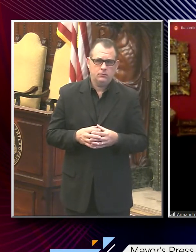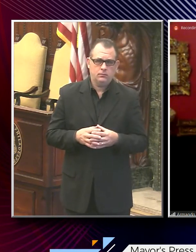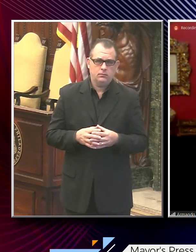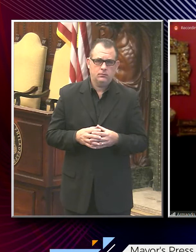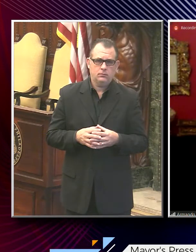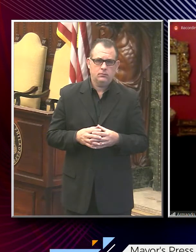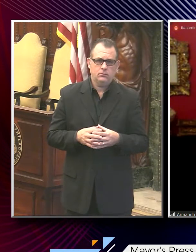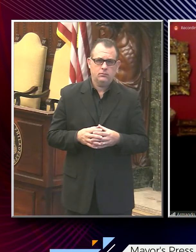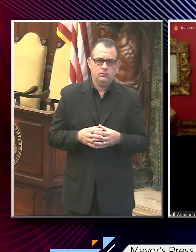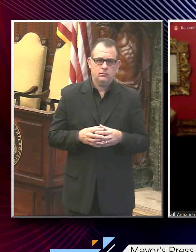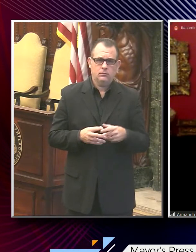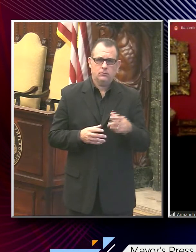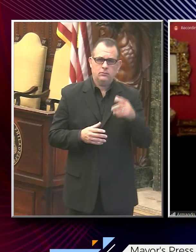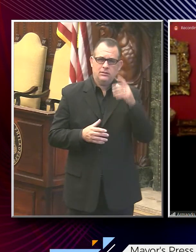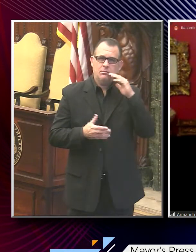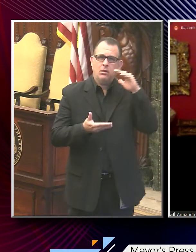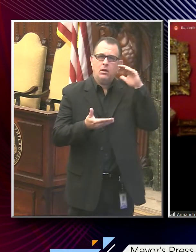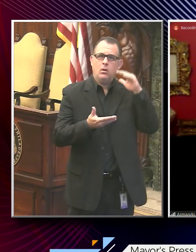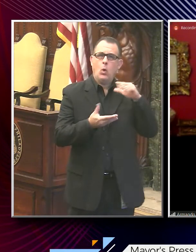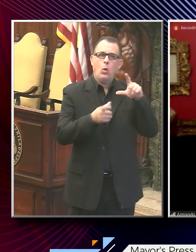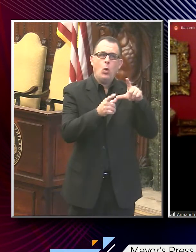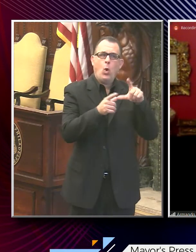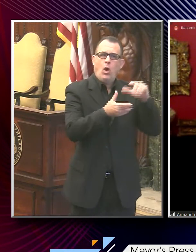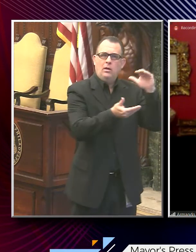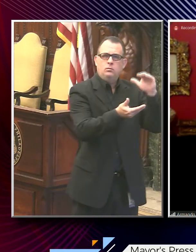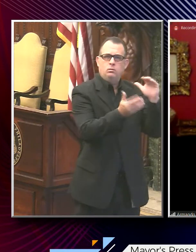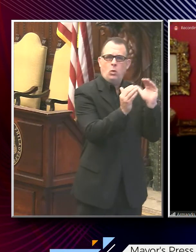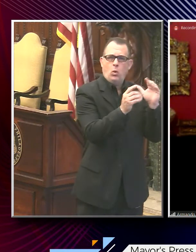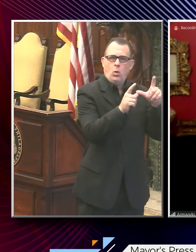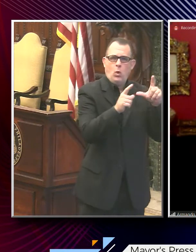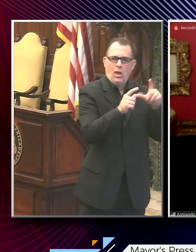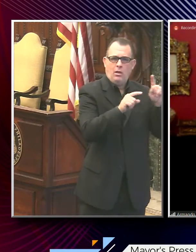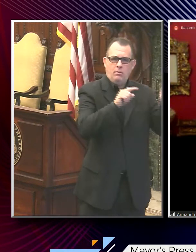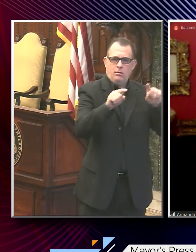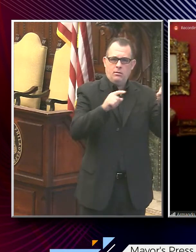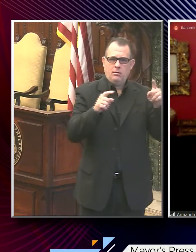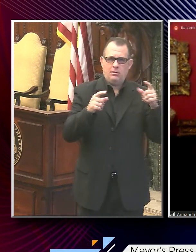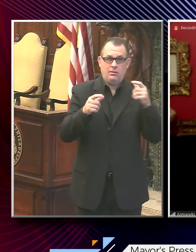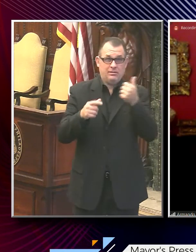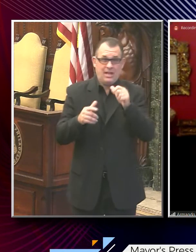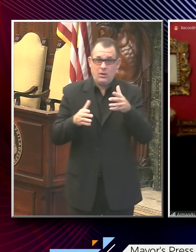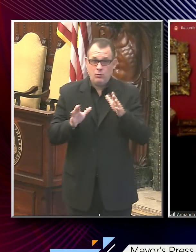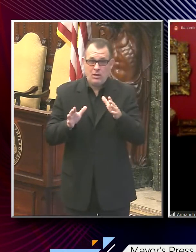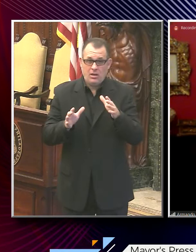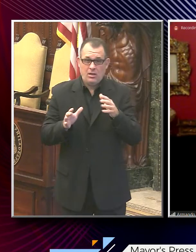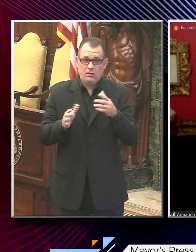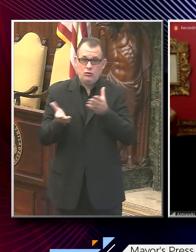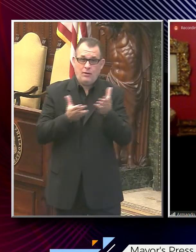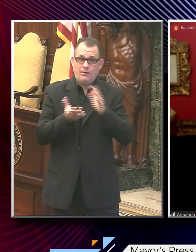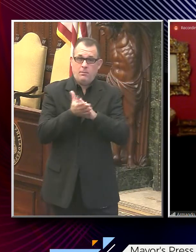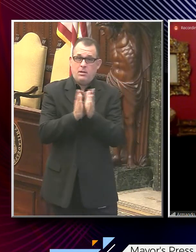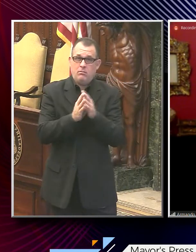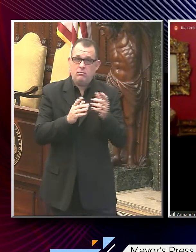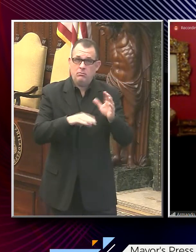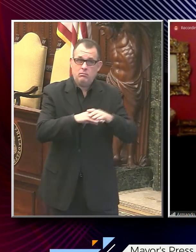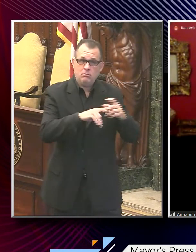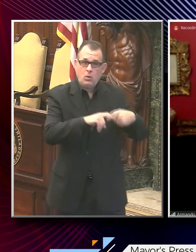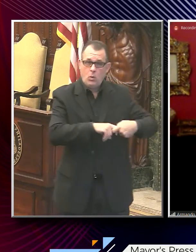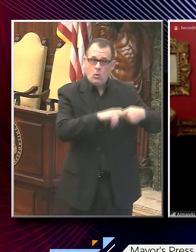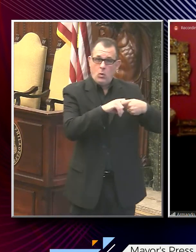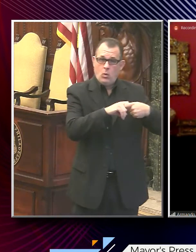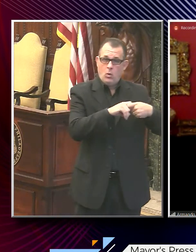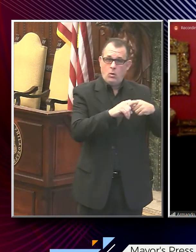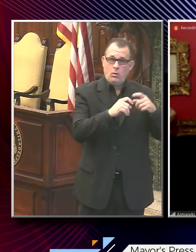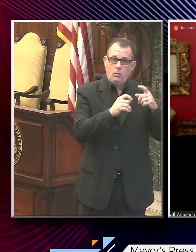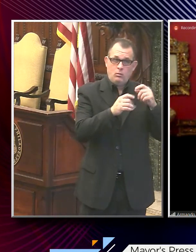food. And they're wondering if there's a date where this service is going to be discontinued. Right now, it's being done once a week, but the concern